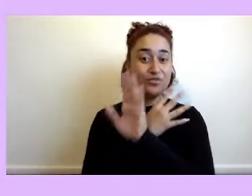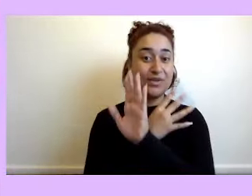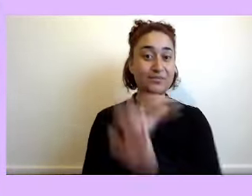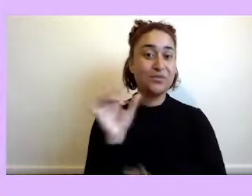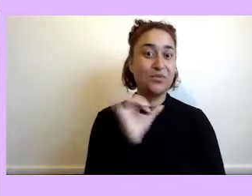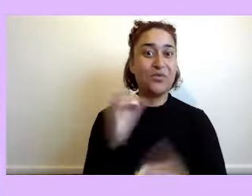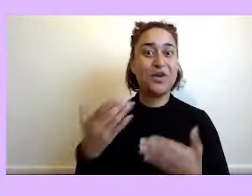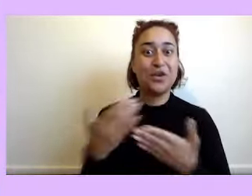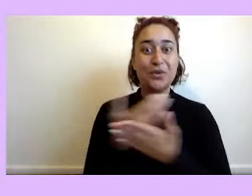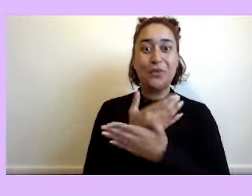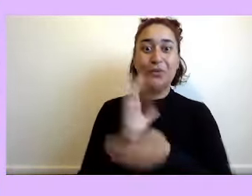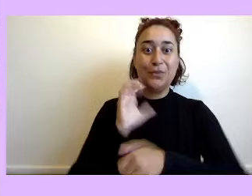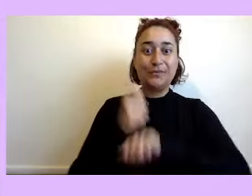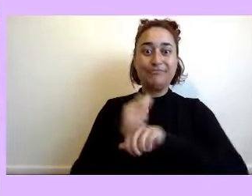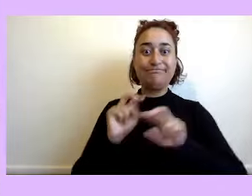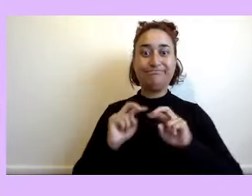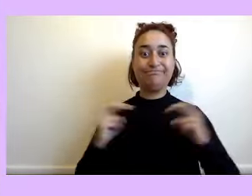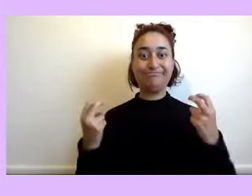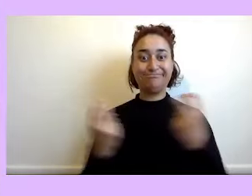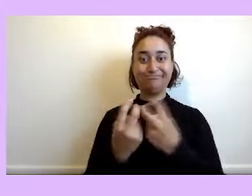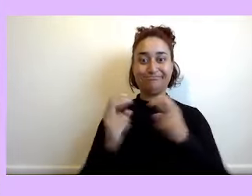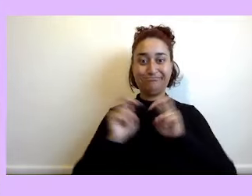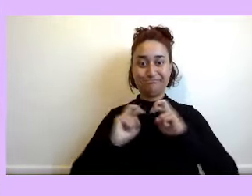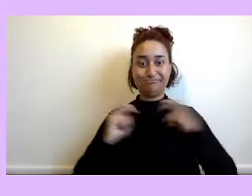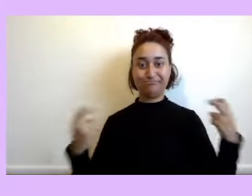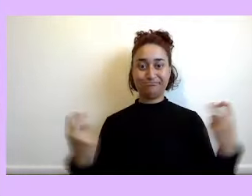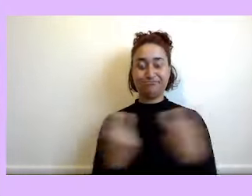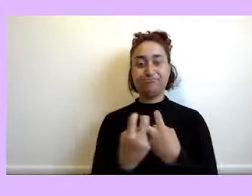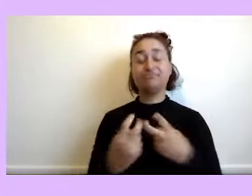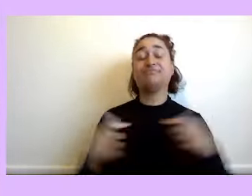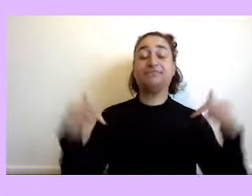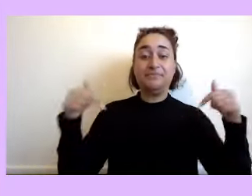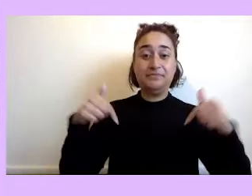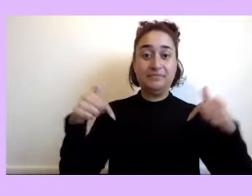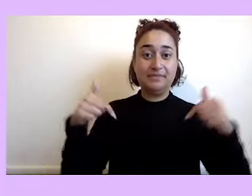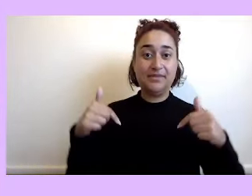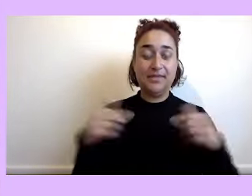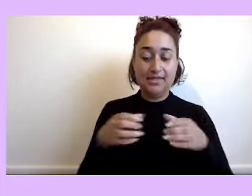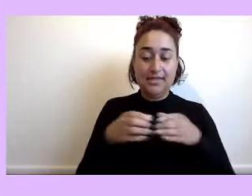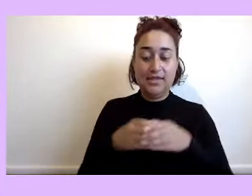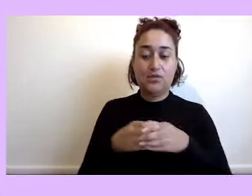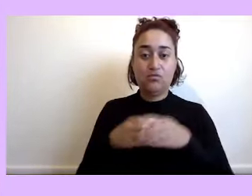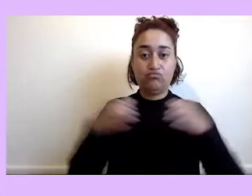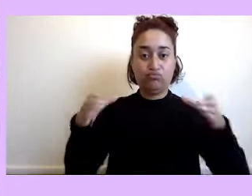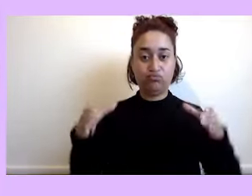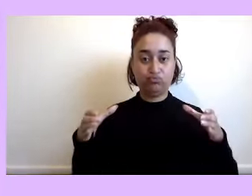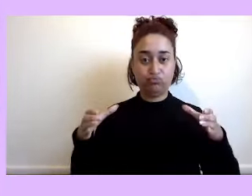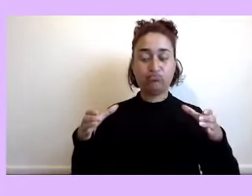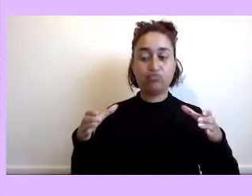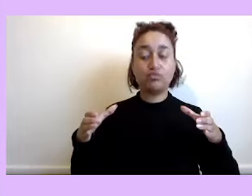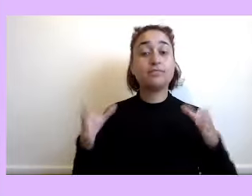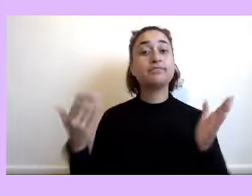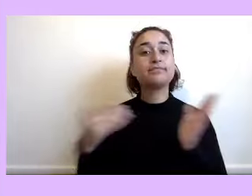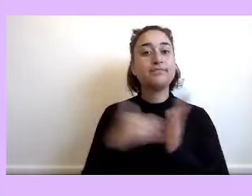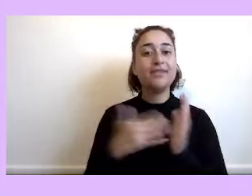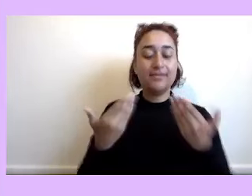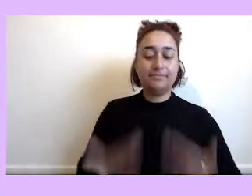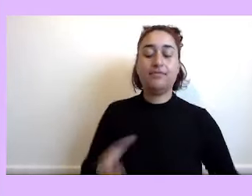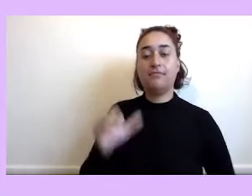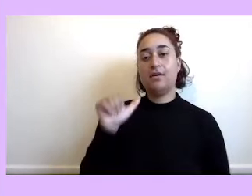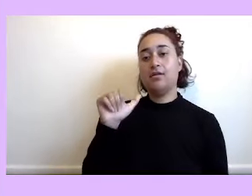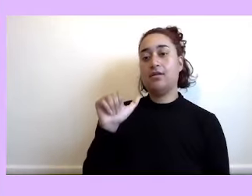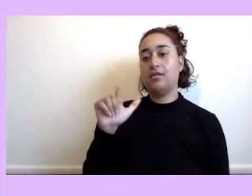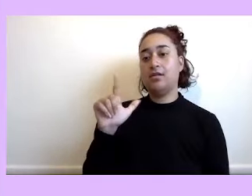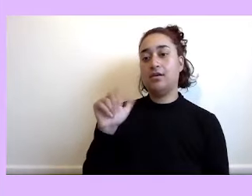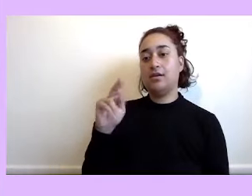new architecture here. This is inner circle, outer circle. Once again, I'm Alana. I use she,